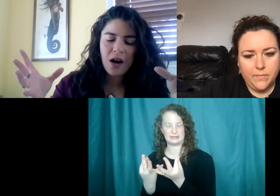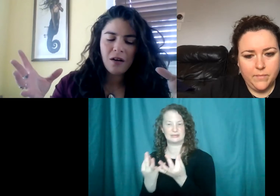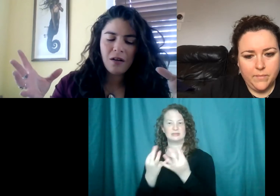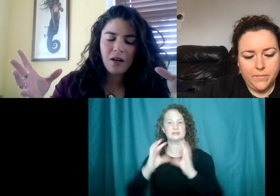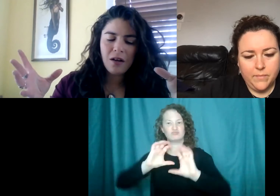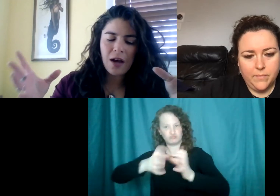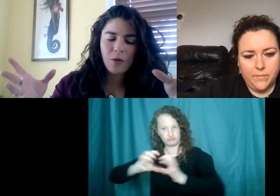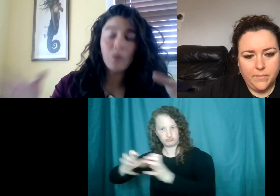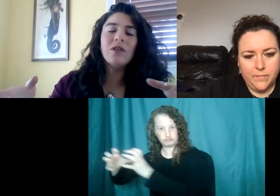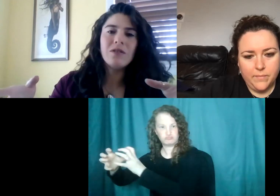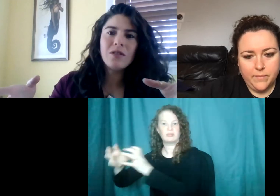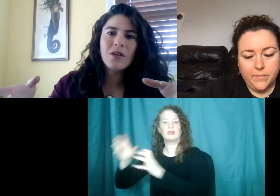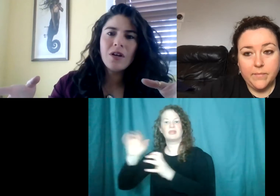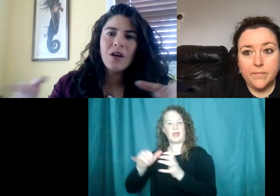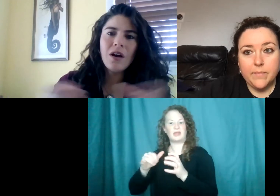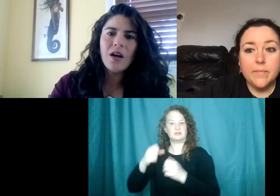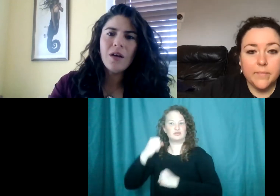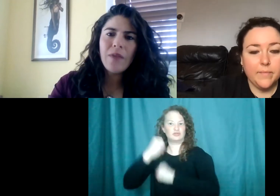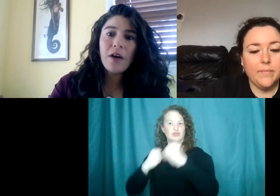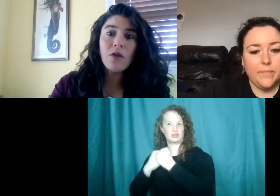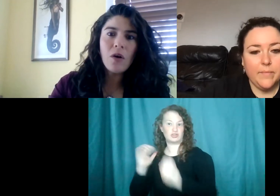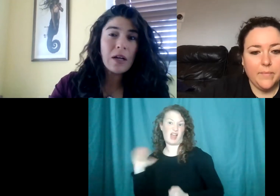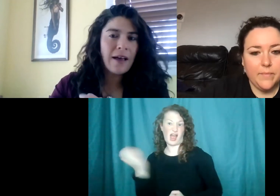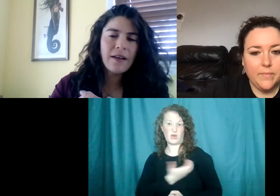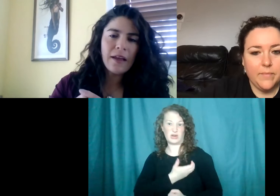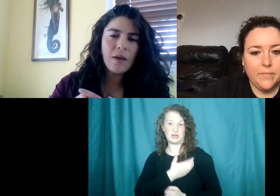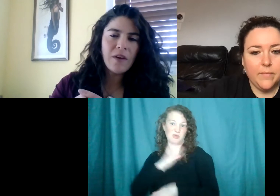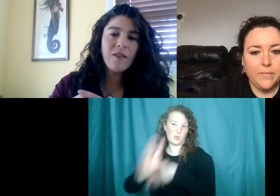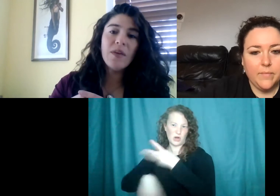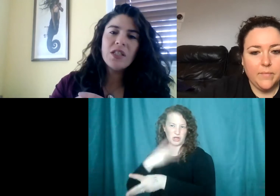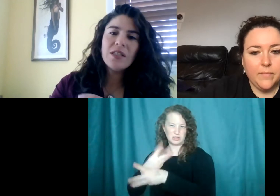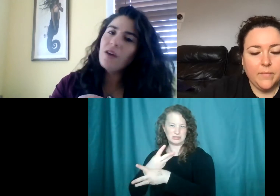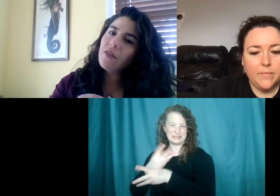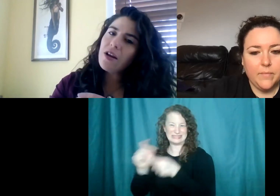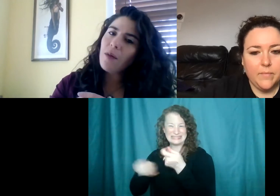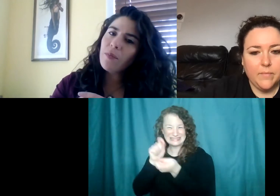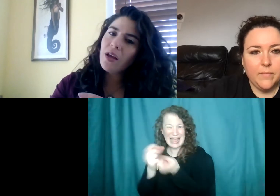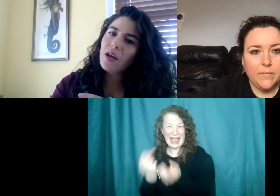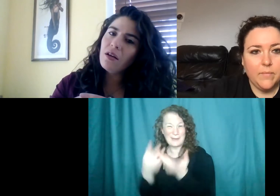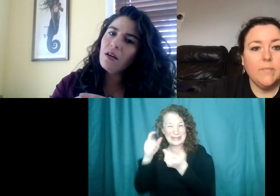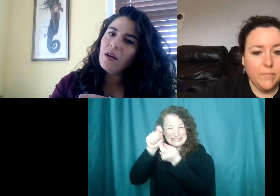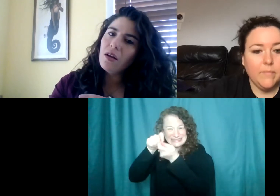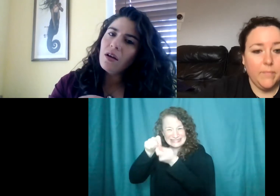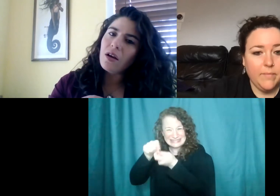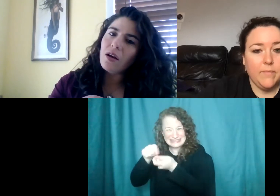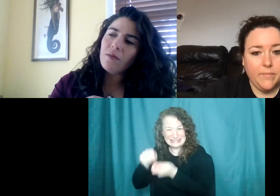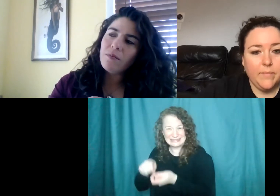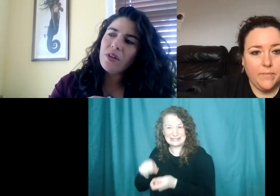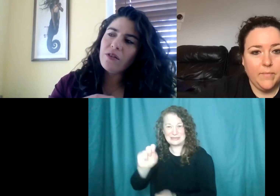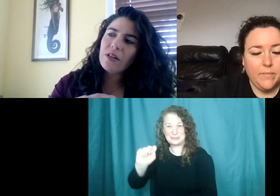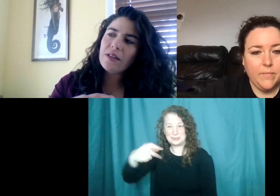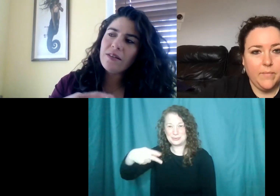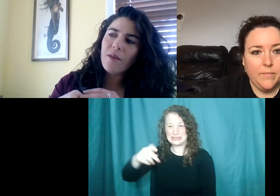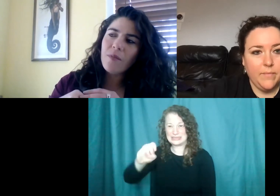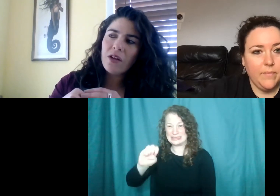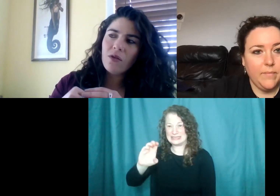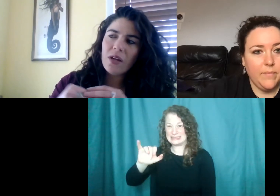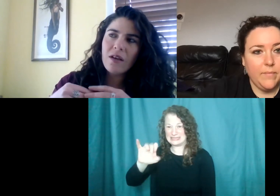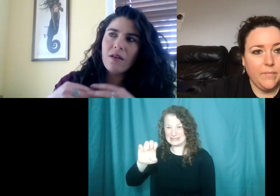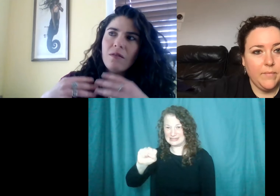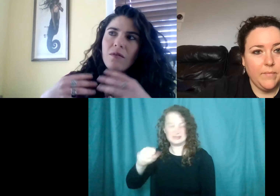structure our world. I don't know exactly how many species off the top of my head, but there's at least that